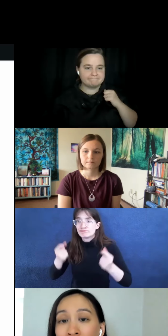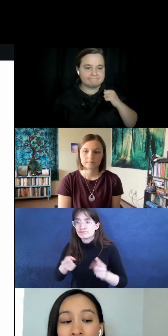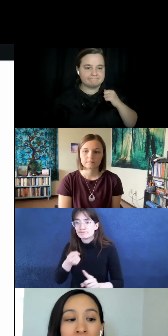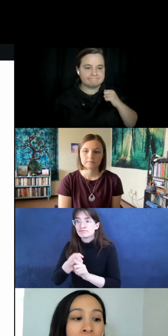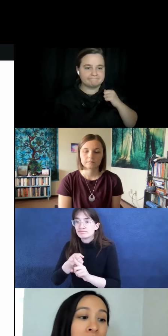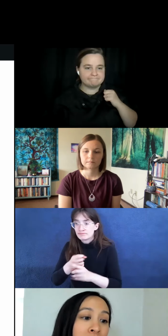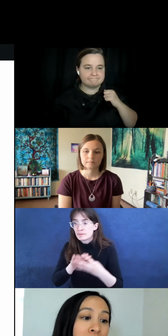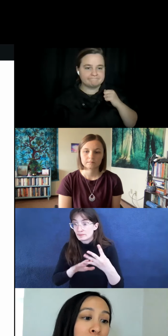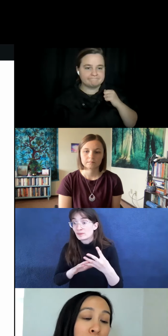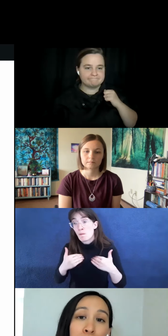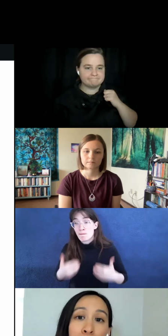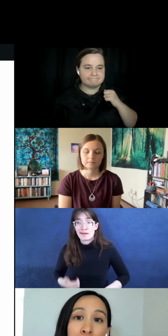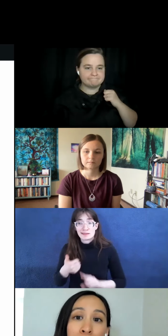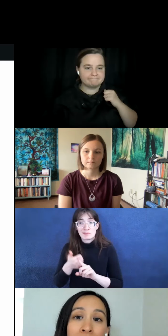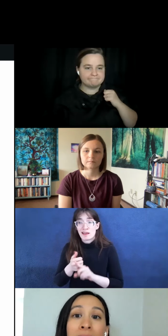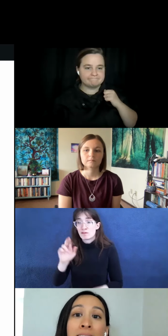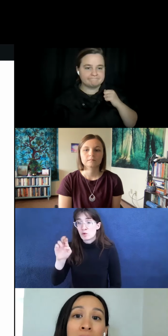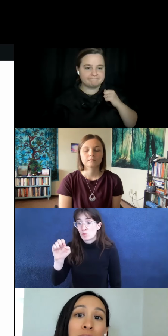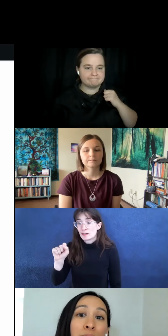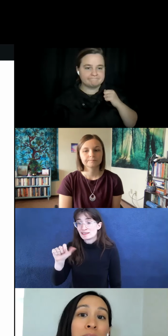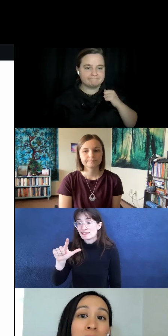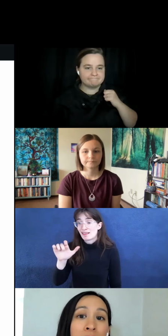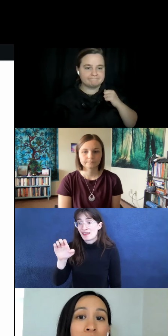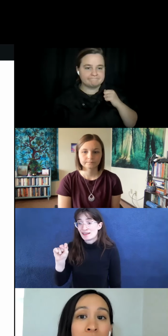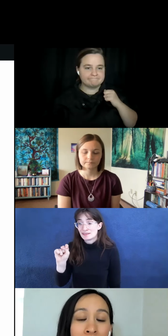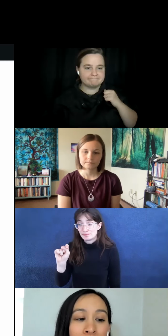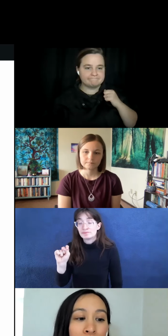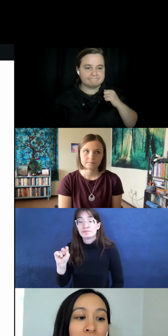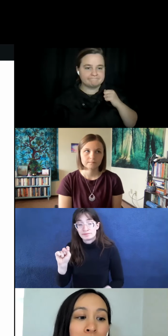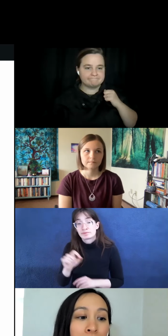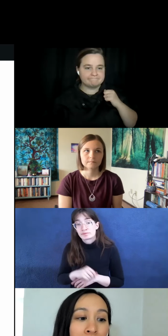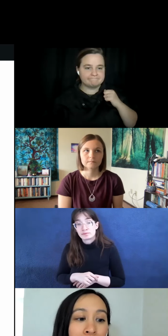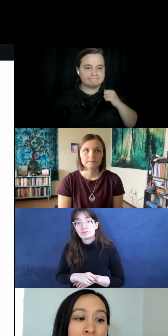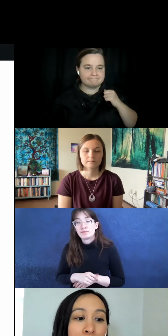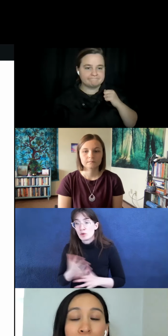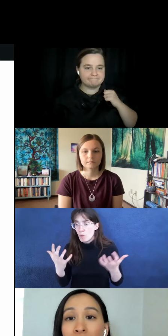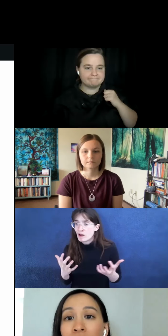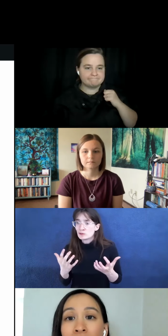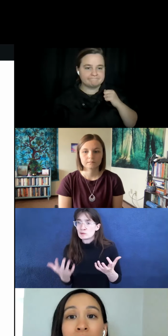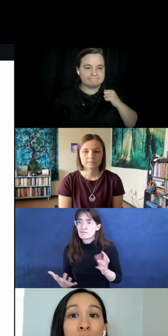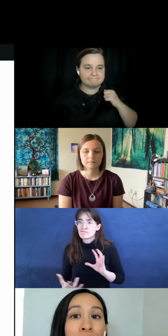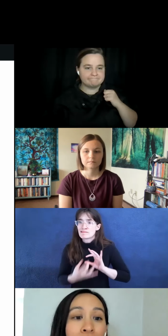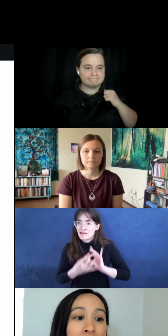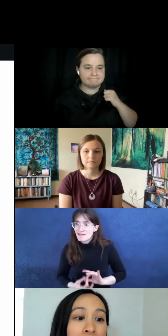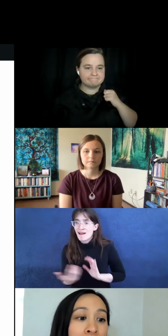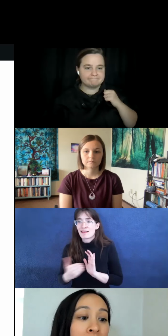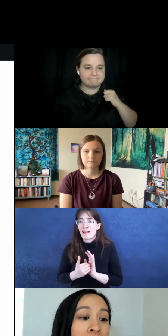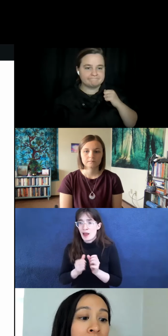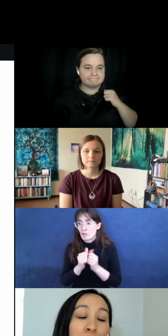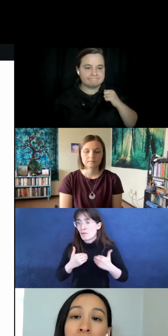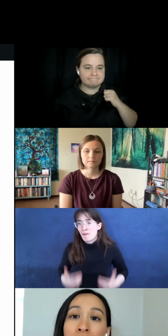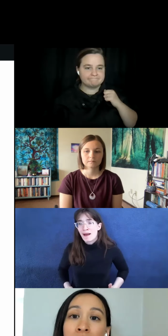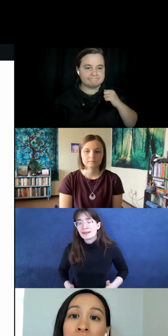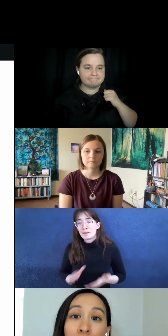resilient. So getting a sense to reconnect with our bodies, befriending it, refriending it,